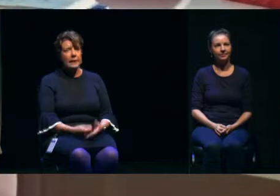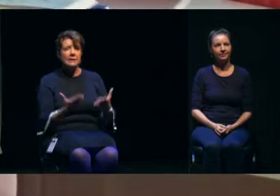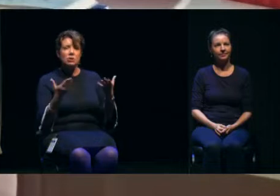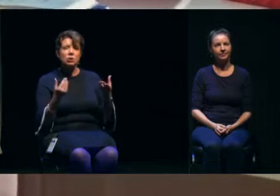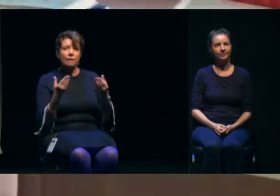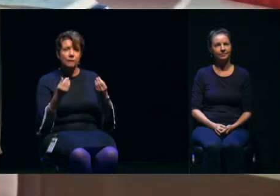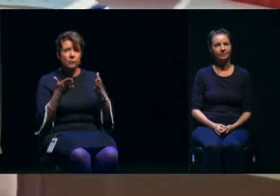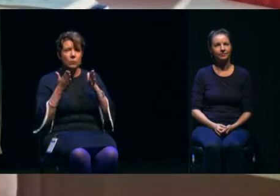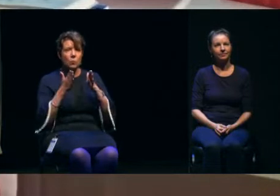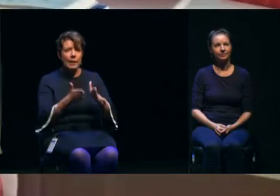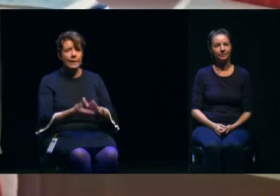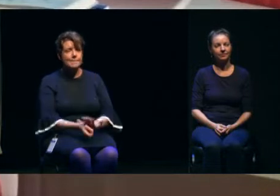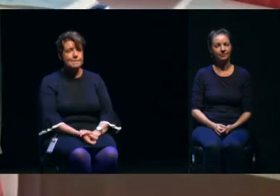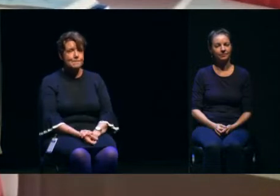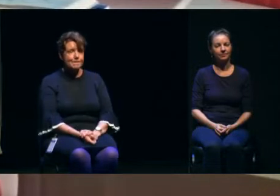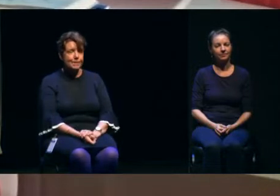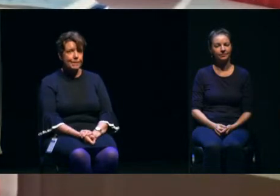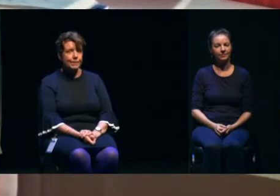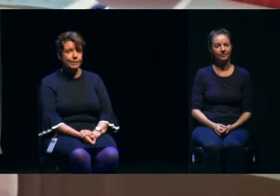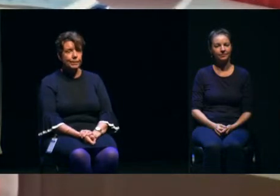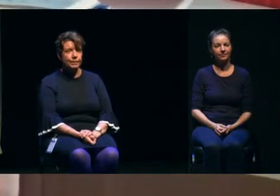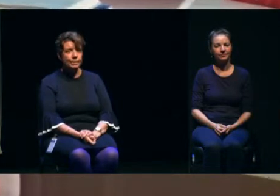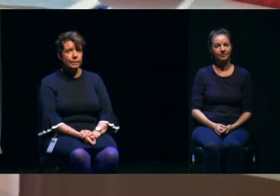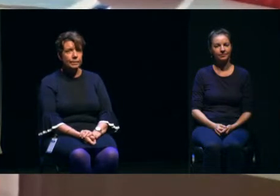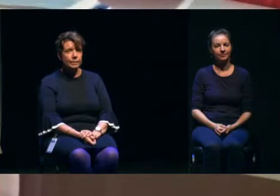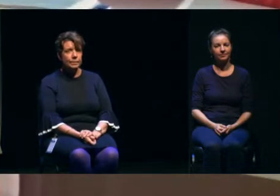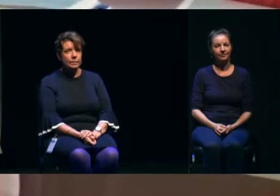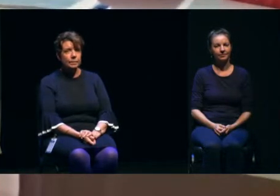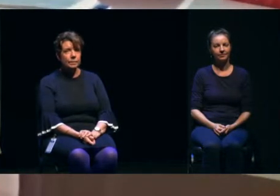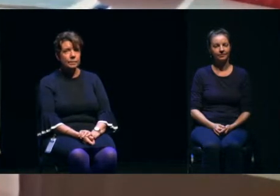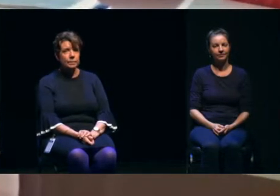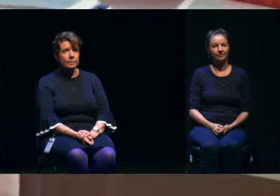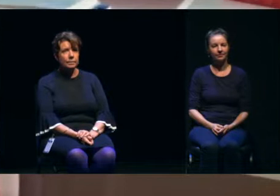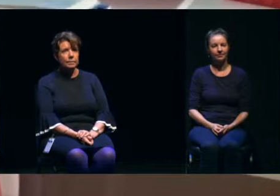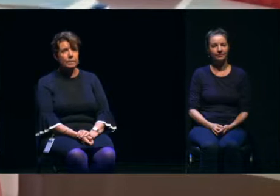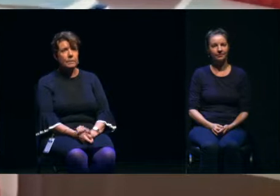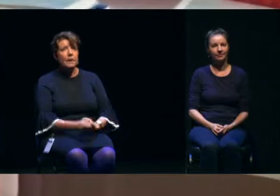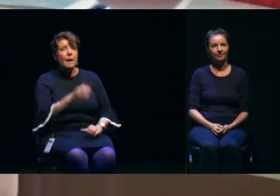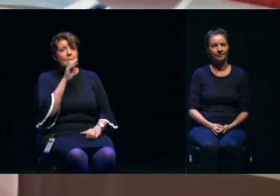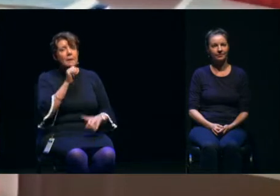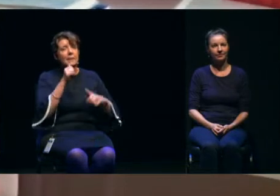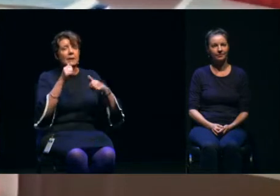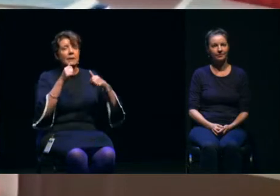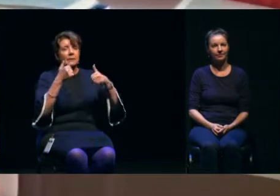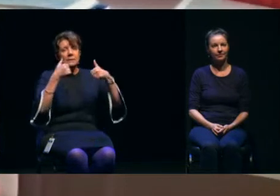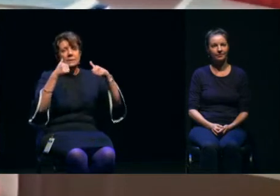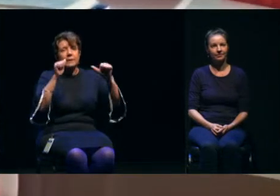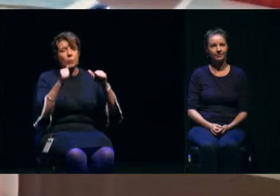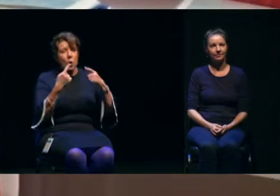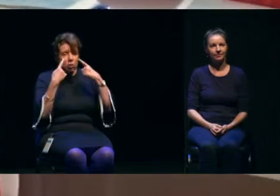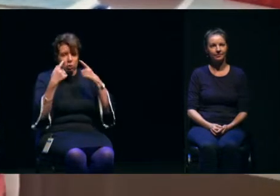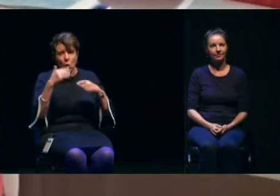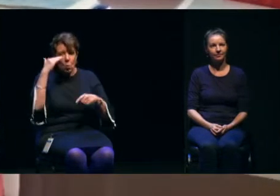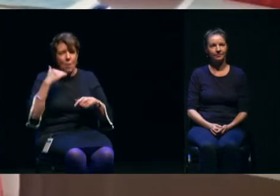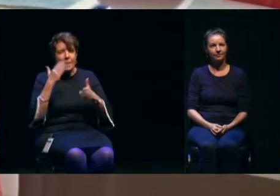way. You know, men have been very successful in depicting feminists as these hairy bitches